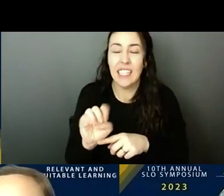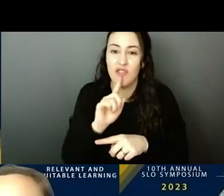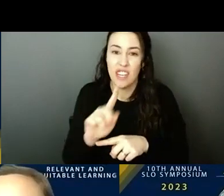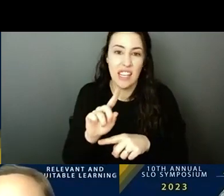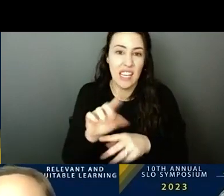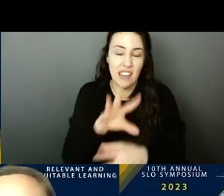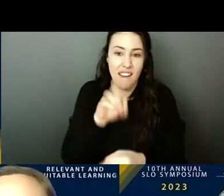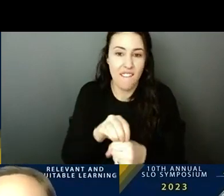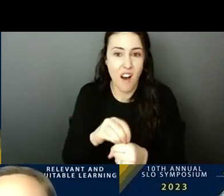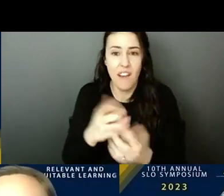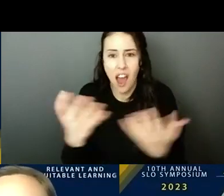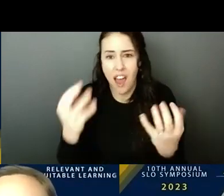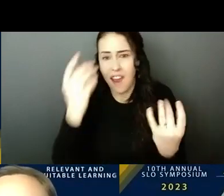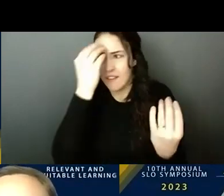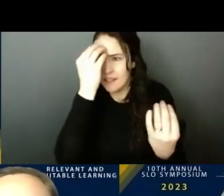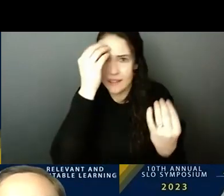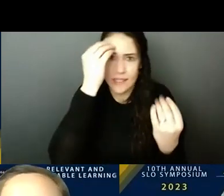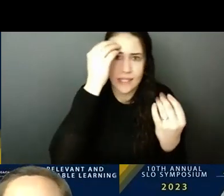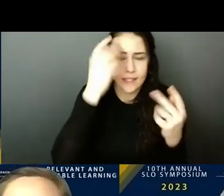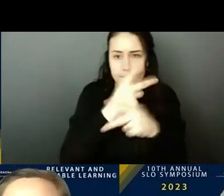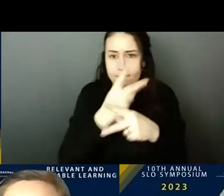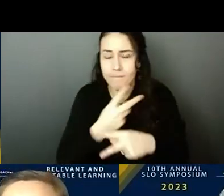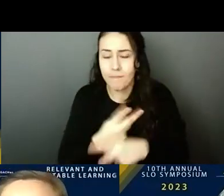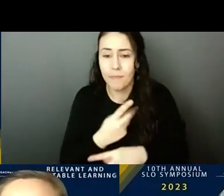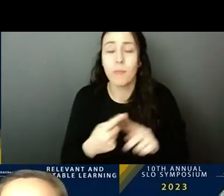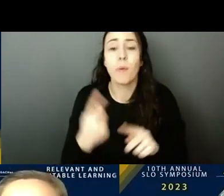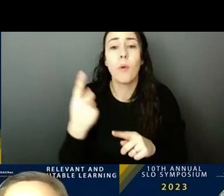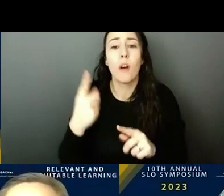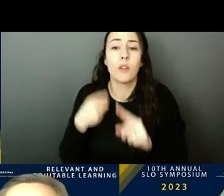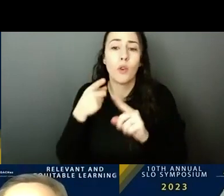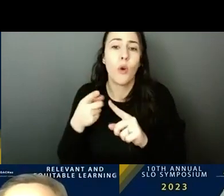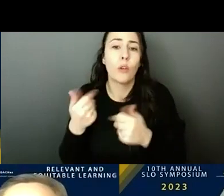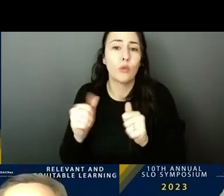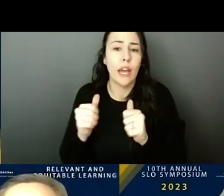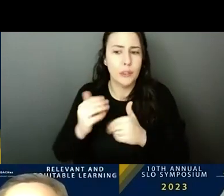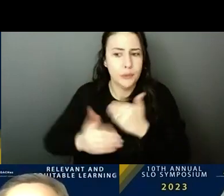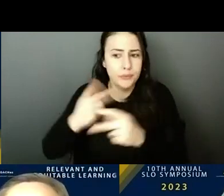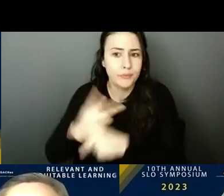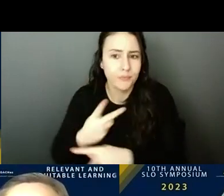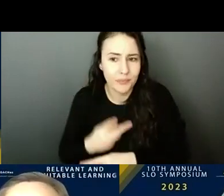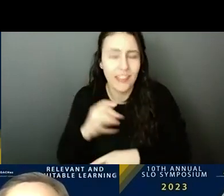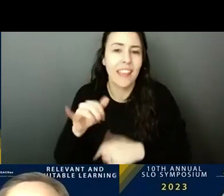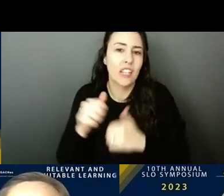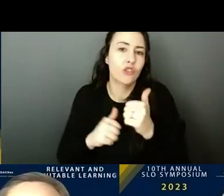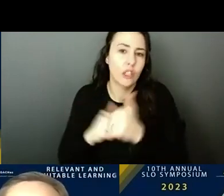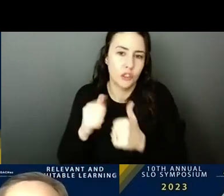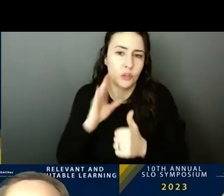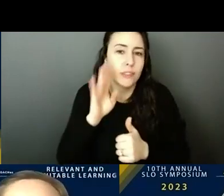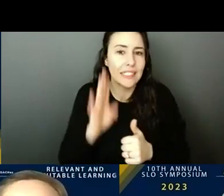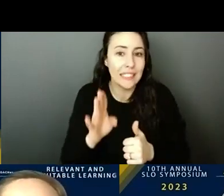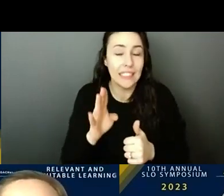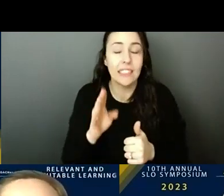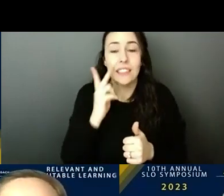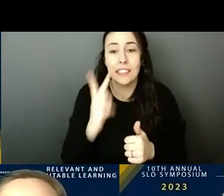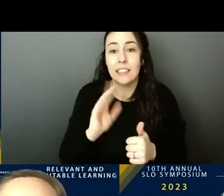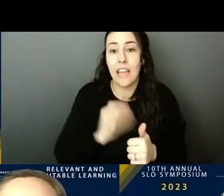transition. But one of the things that we're working through is those potential structures. So you will see within our CBE program, this opportunity